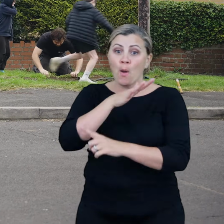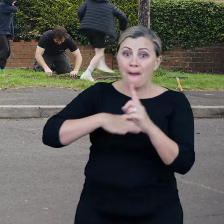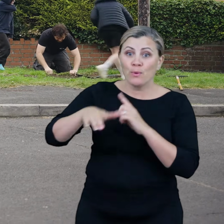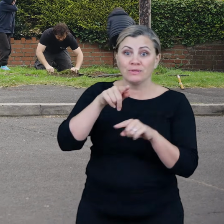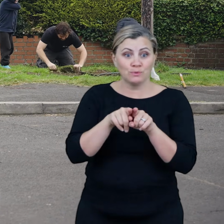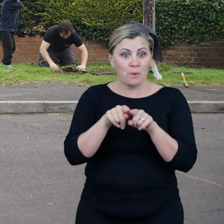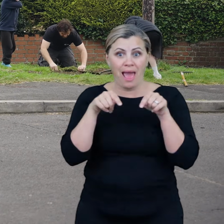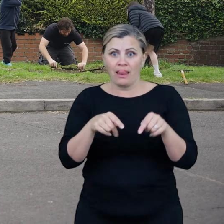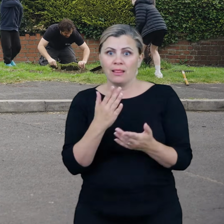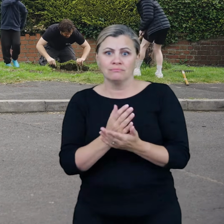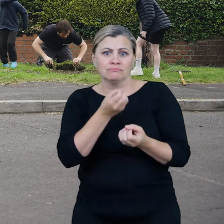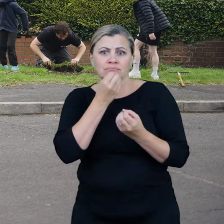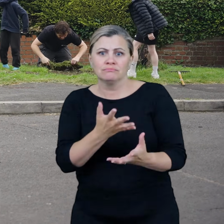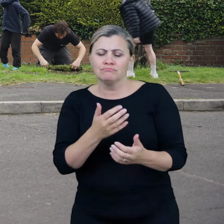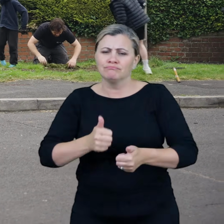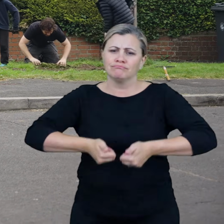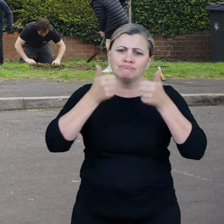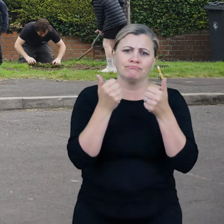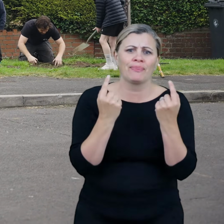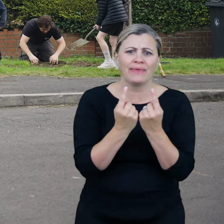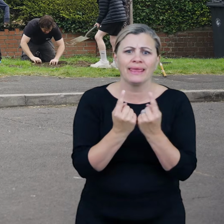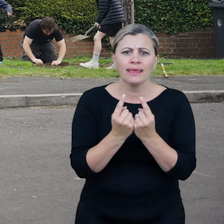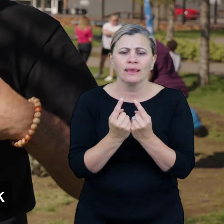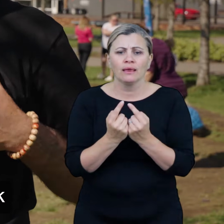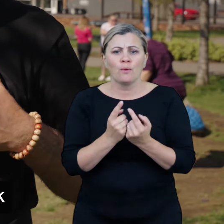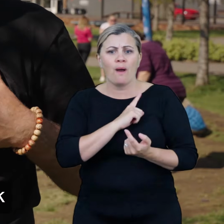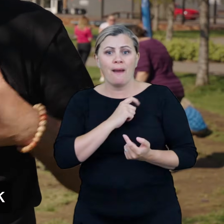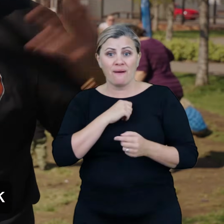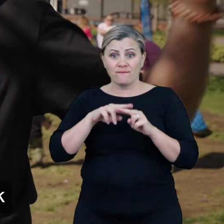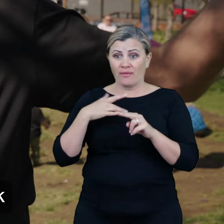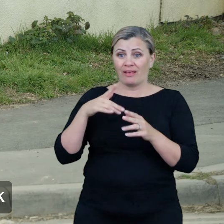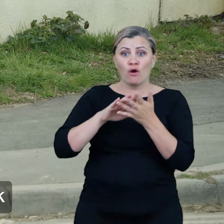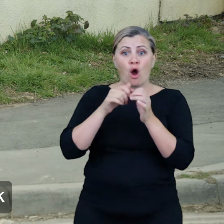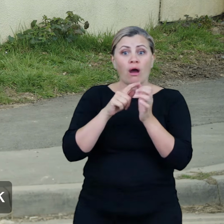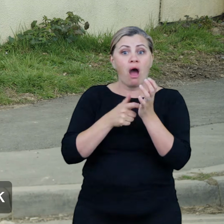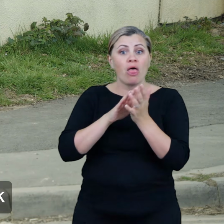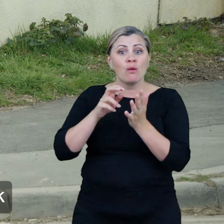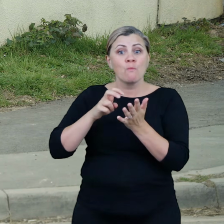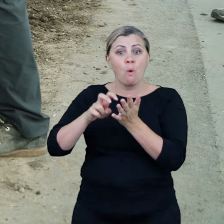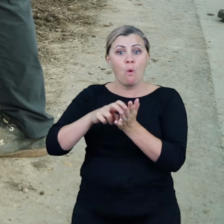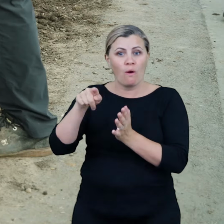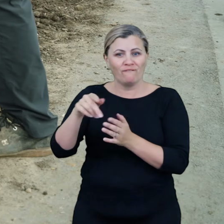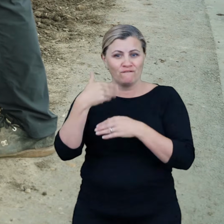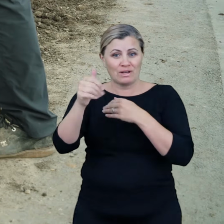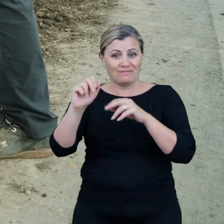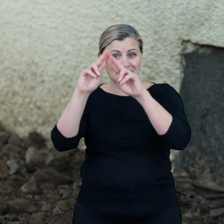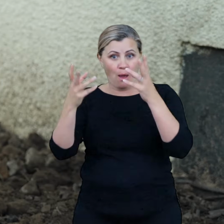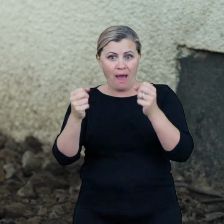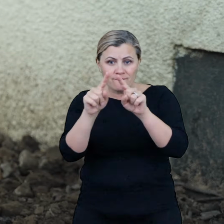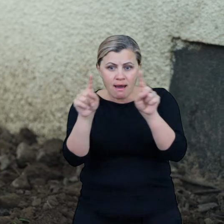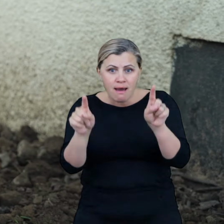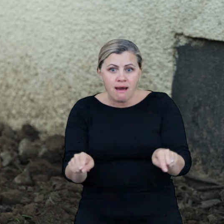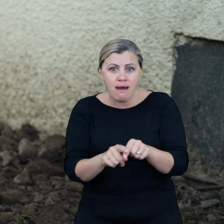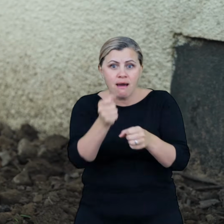responsibility in the community as well, which is just, it's a great thing. Even my dad, who lives in Hogarth Walk, has in the front of his house planted